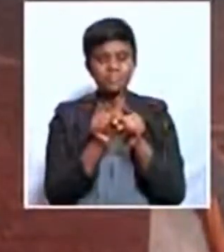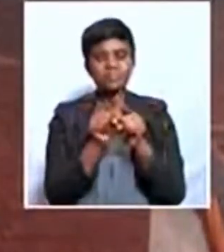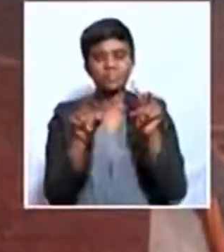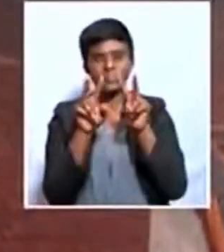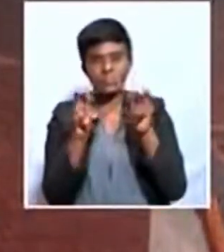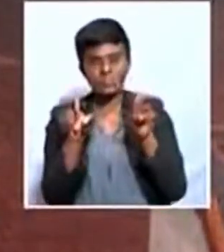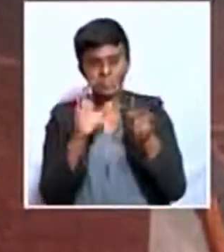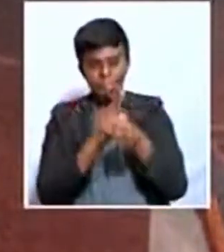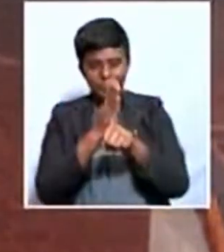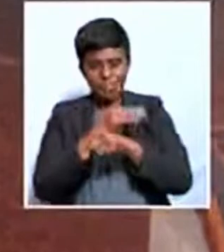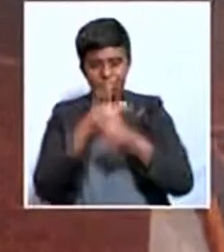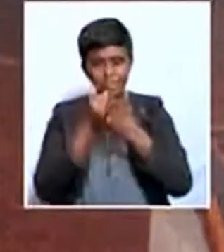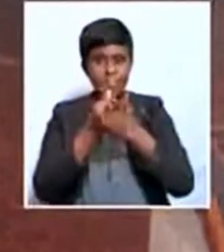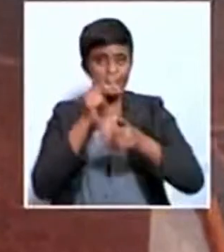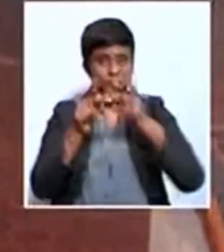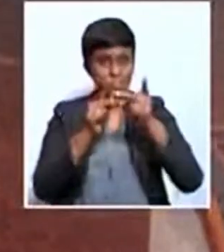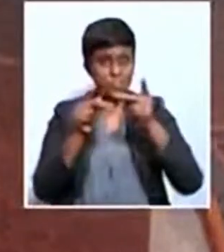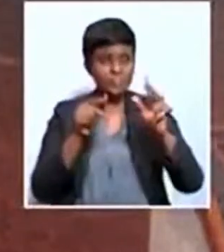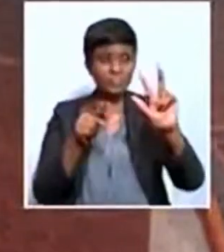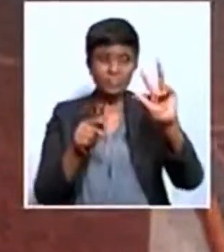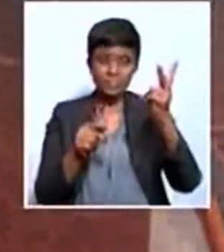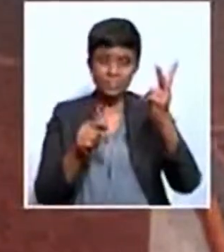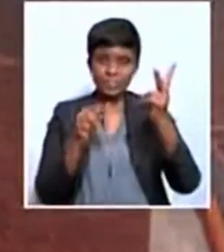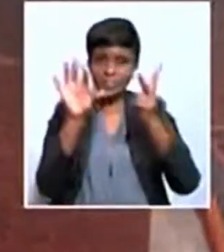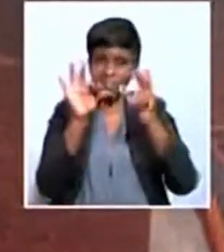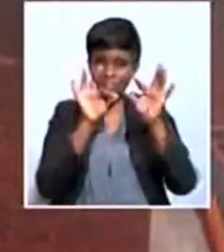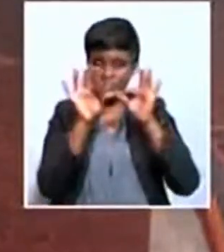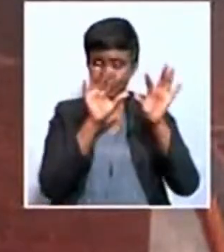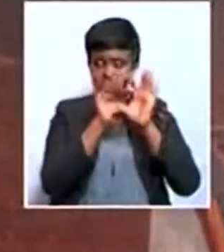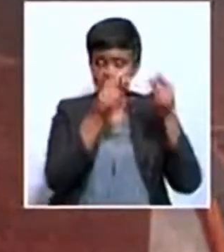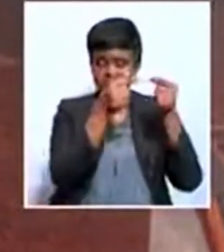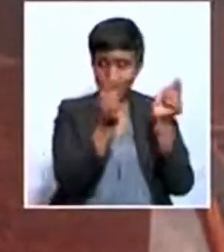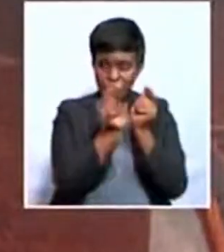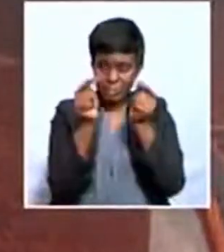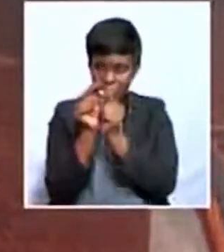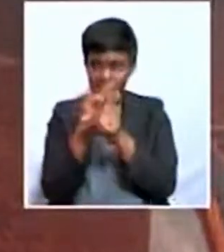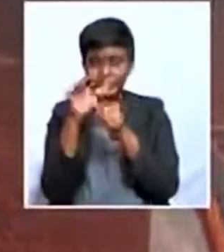Following this process, the top 3 nominees in each category were identified.